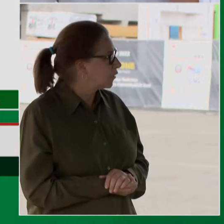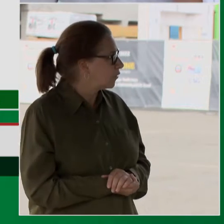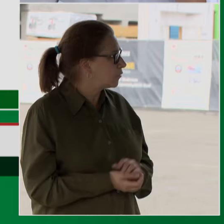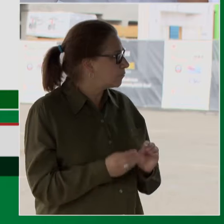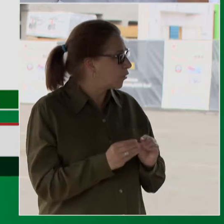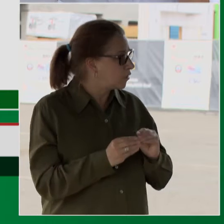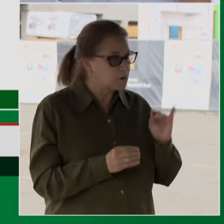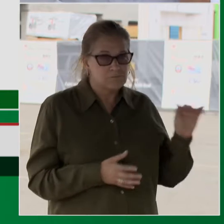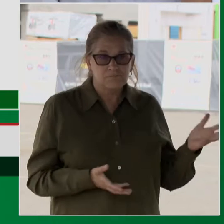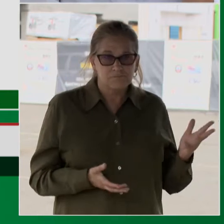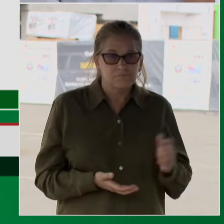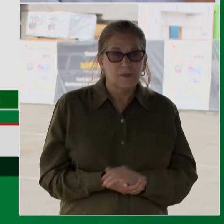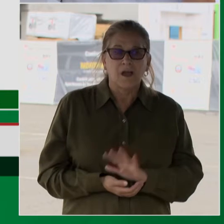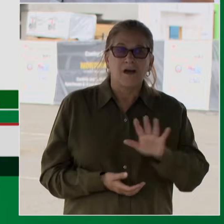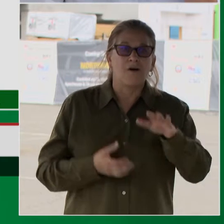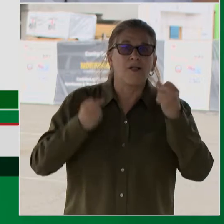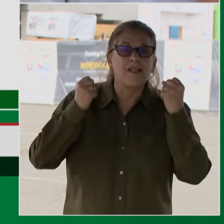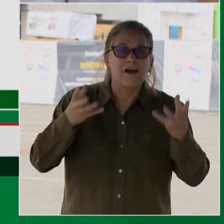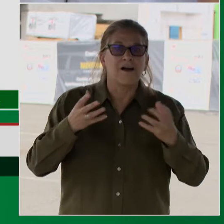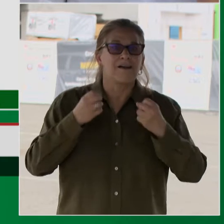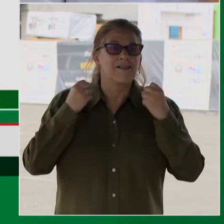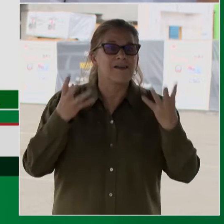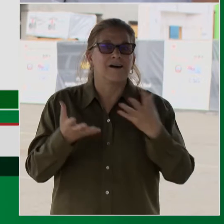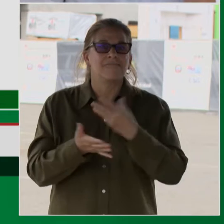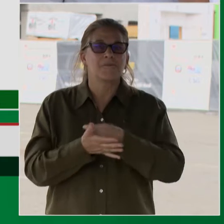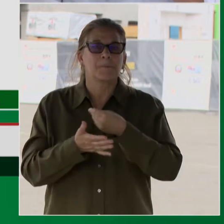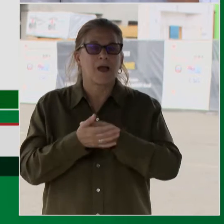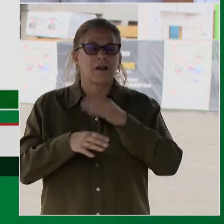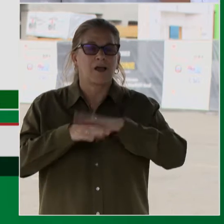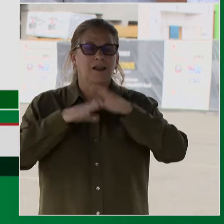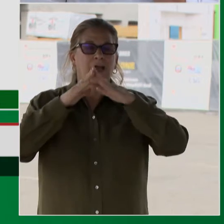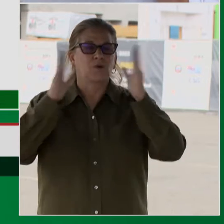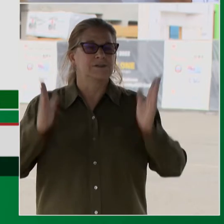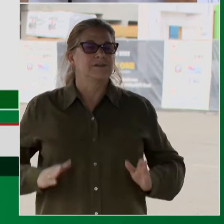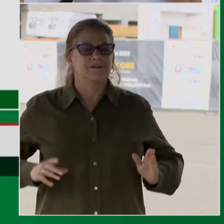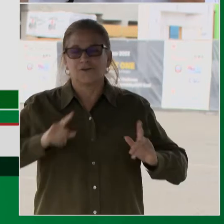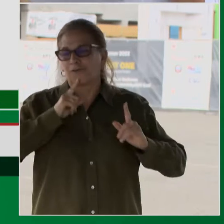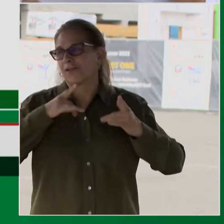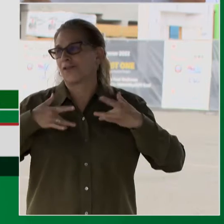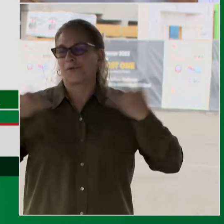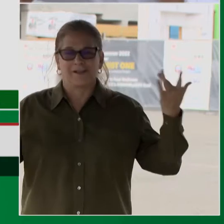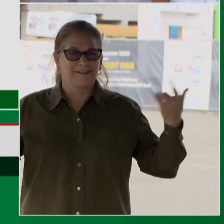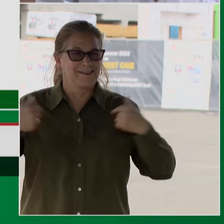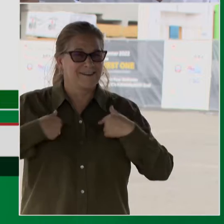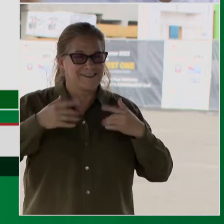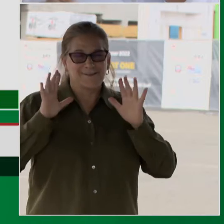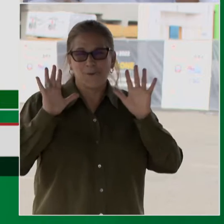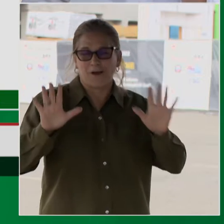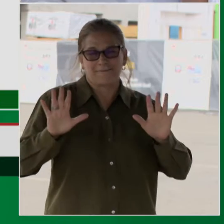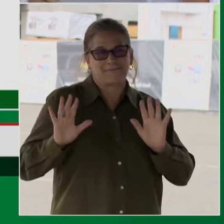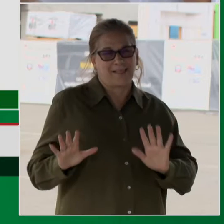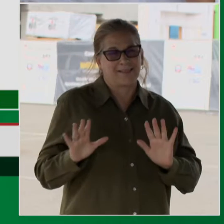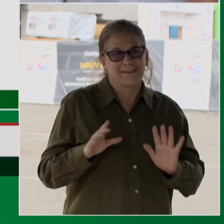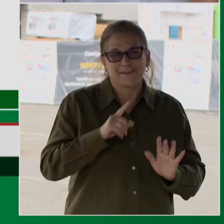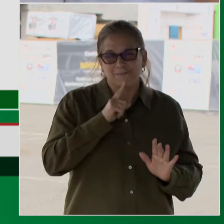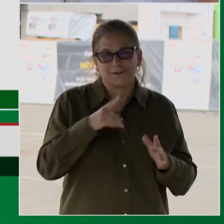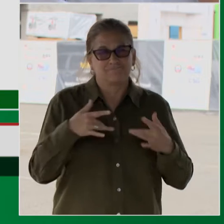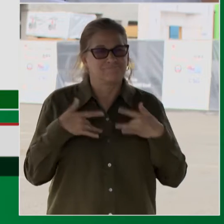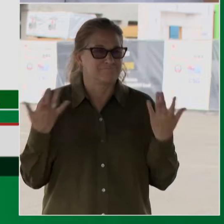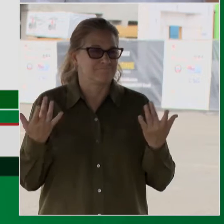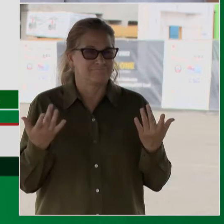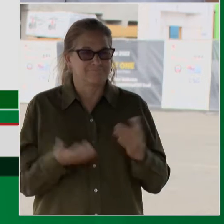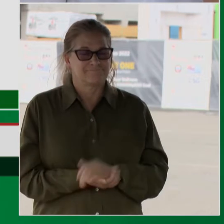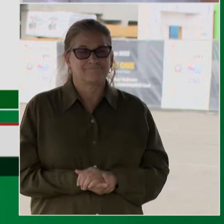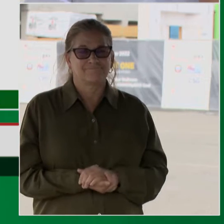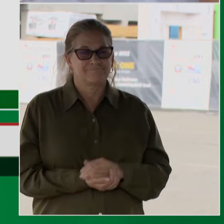a lot of housing money in this budget, which I'm delighted by. And I know that it's really terrific to be here surrounded by some of the investments